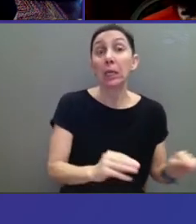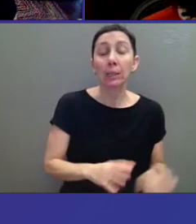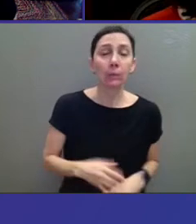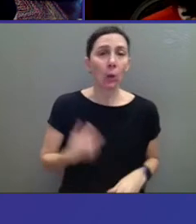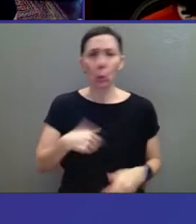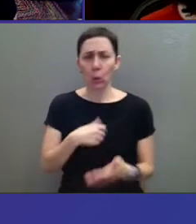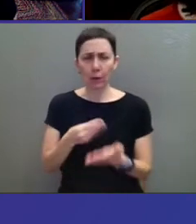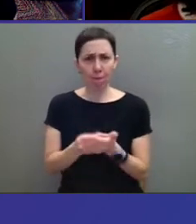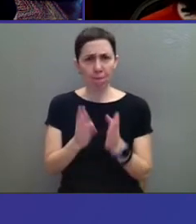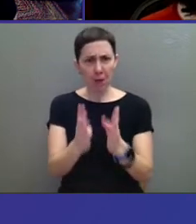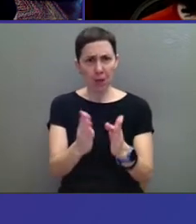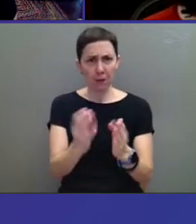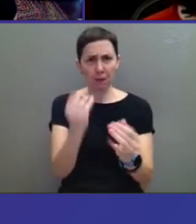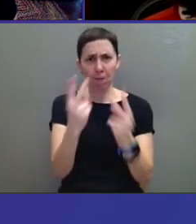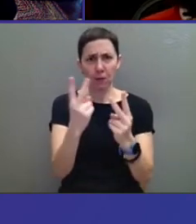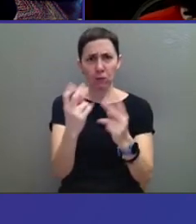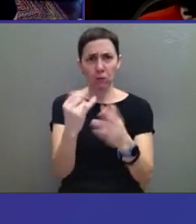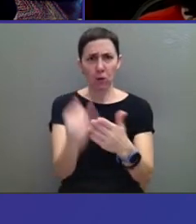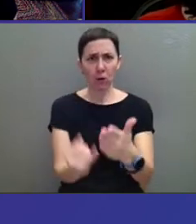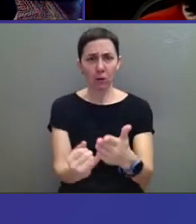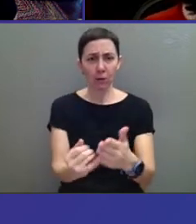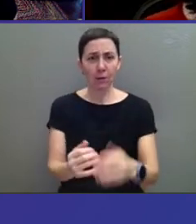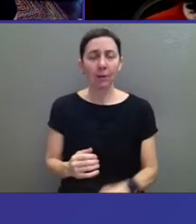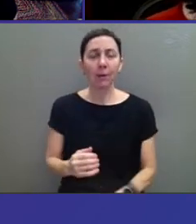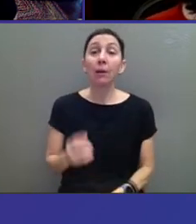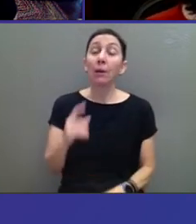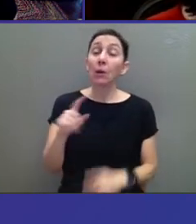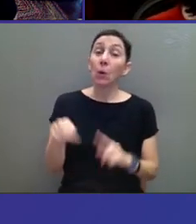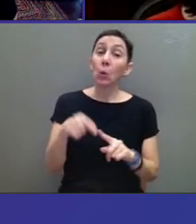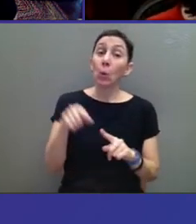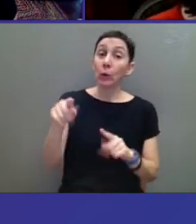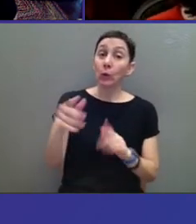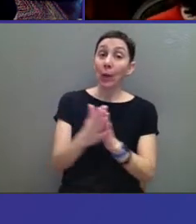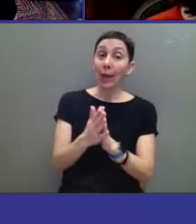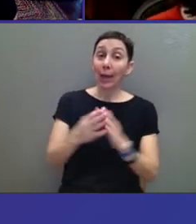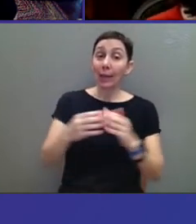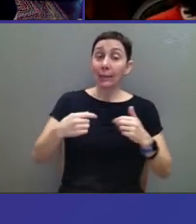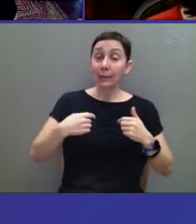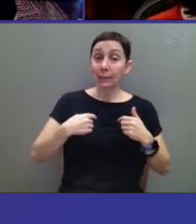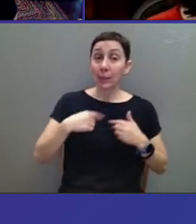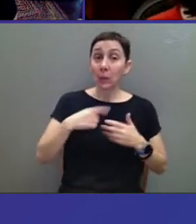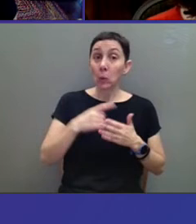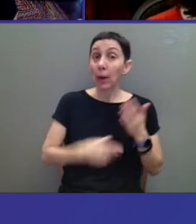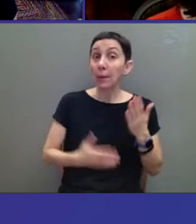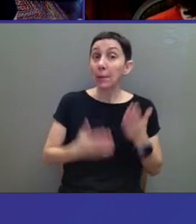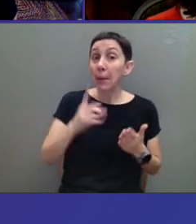arts. And so when you asked me, what does it look like?